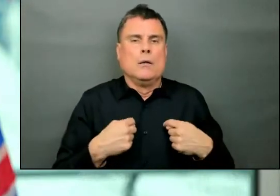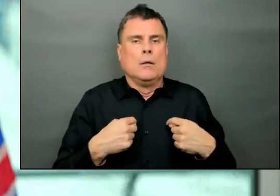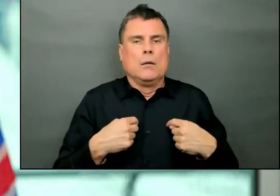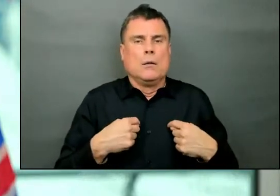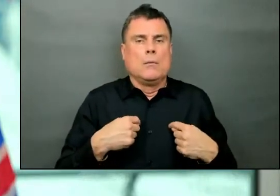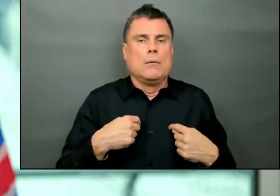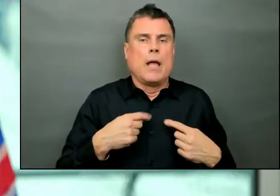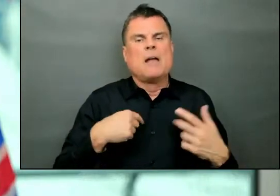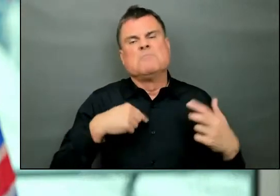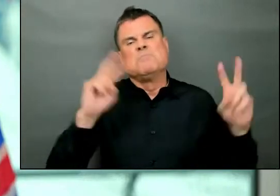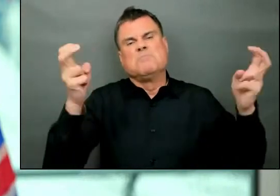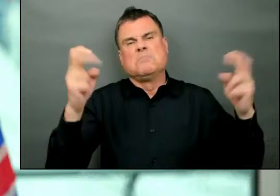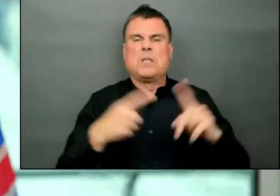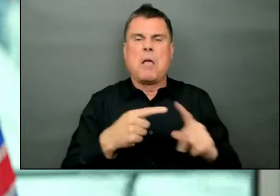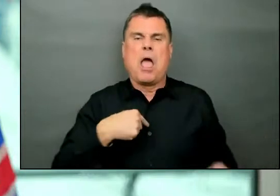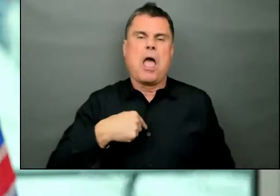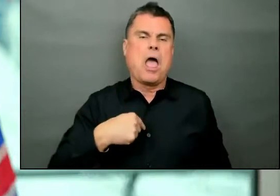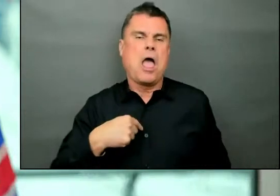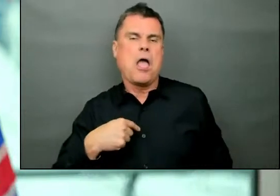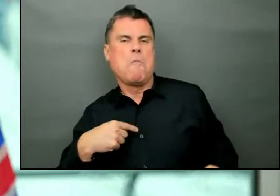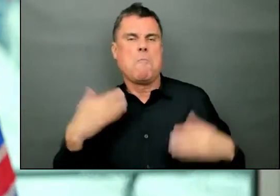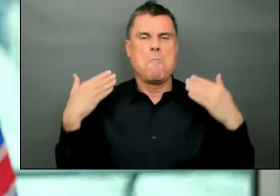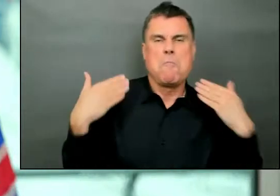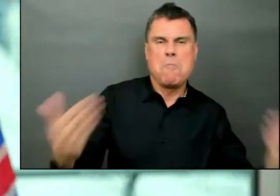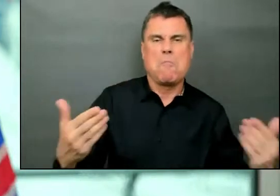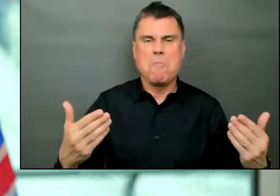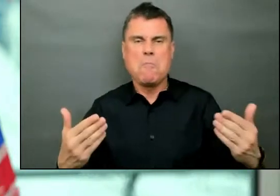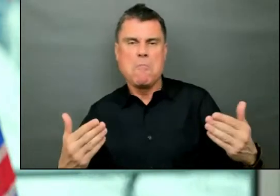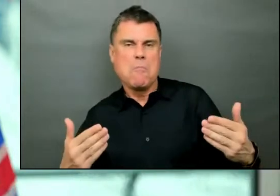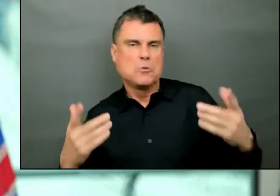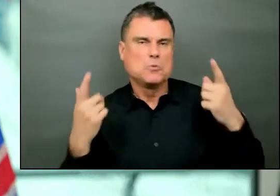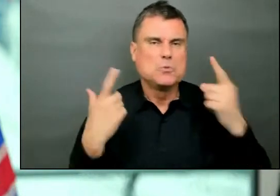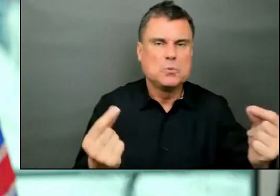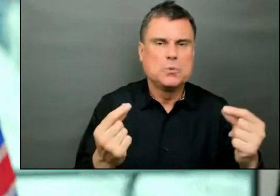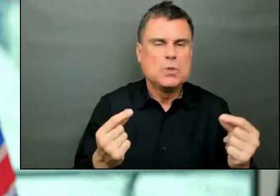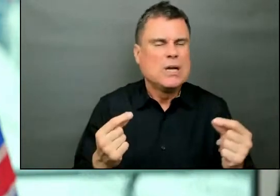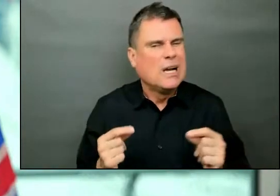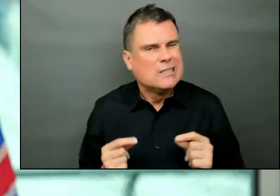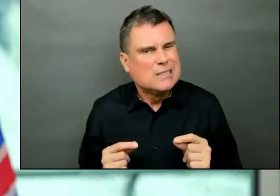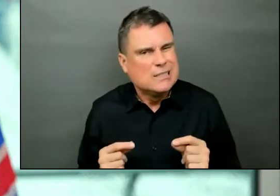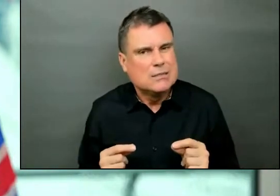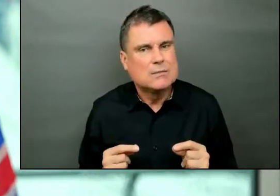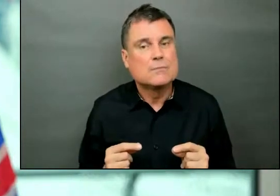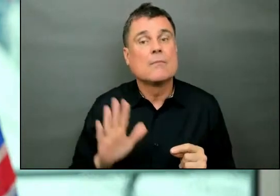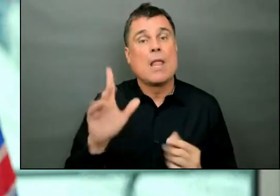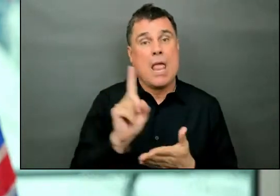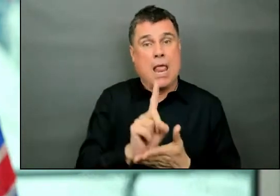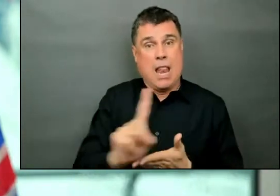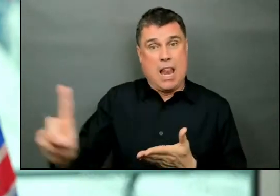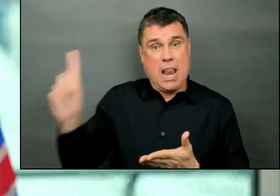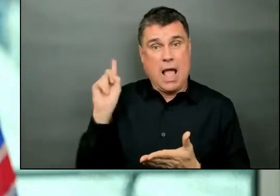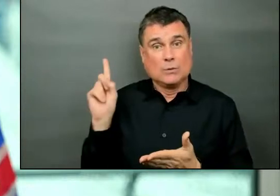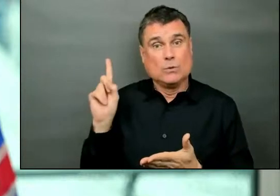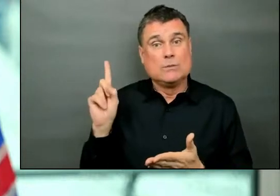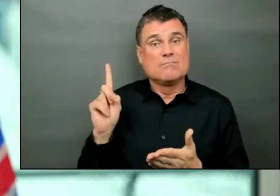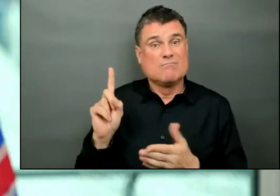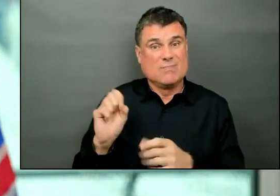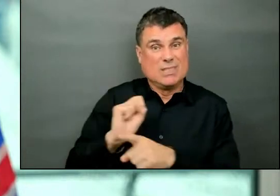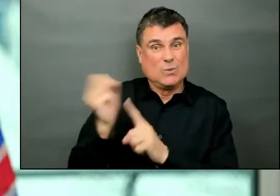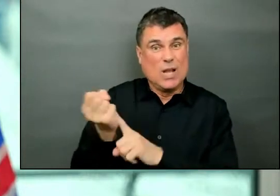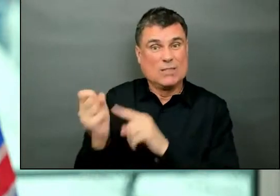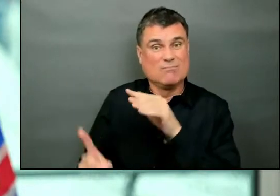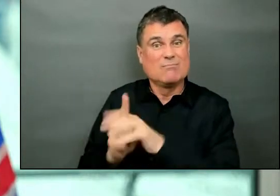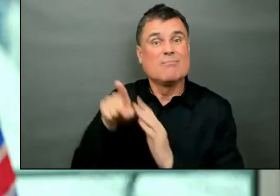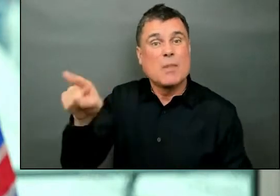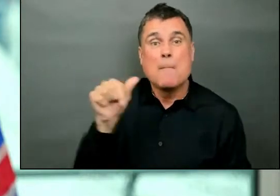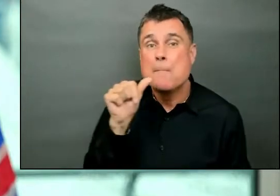risk. And we talked last week about the event at a pub that was led